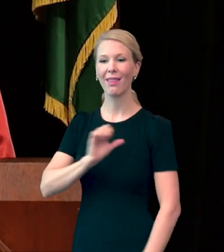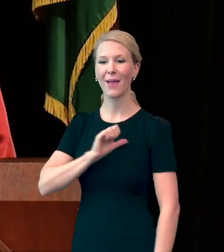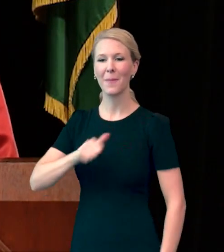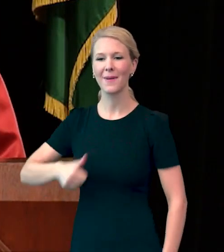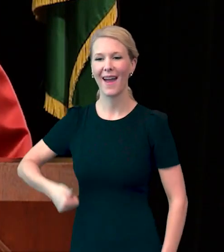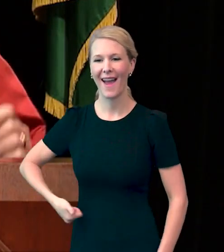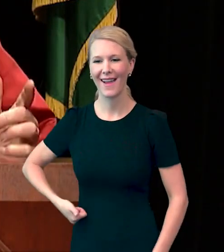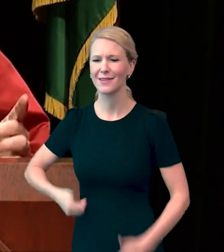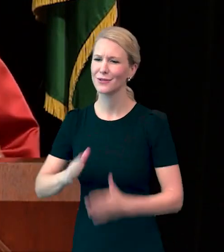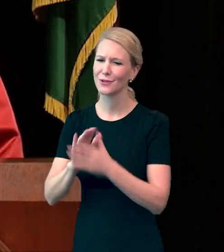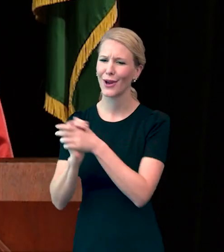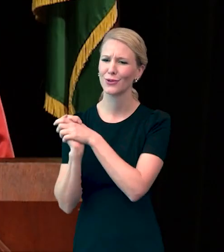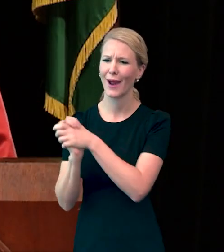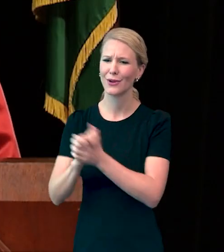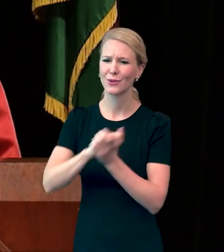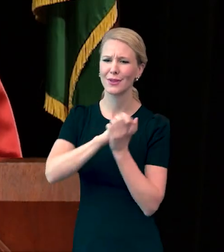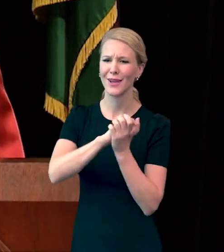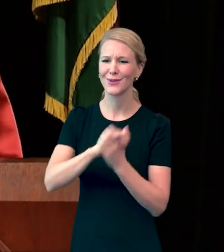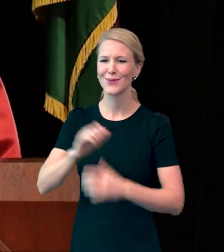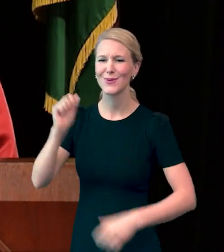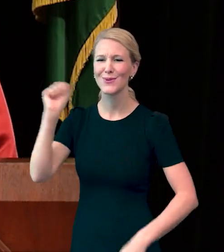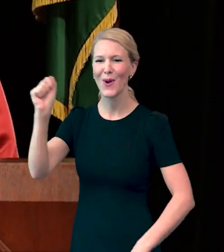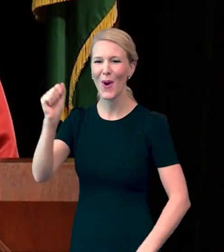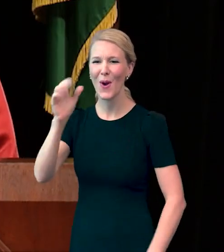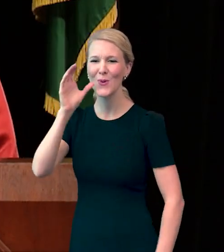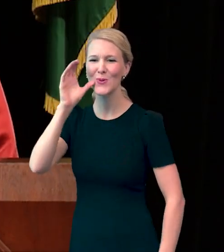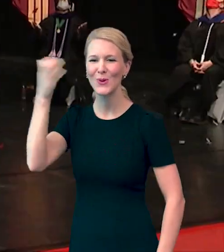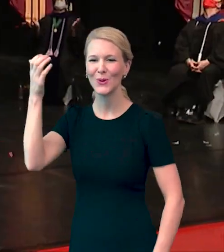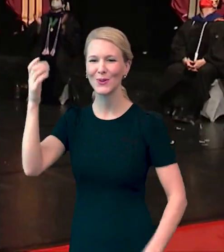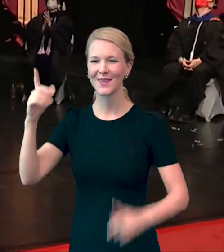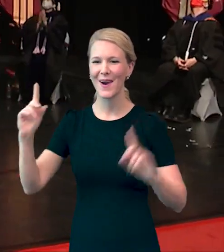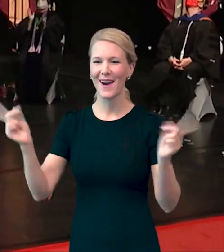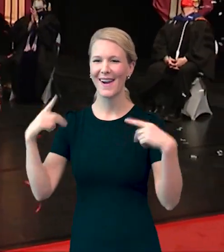family. Congratulations and go Cougs!